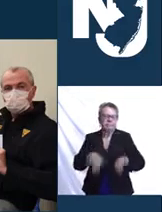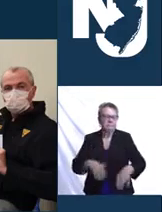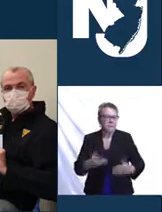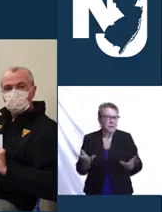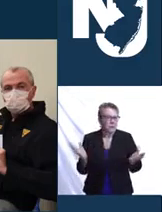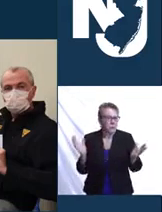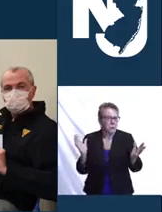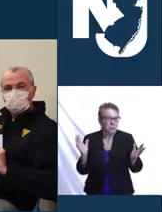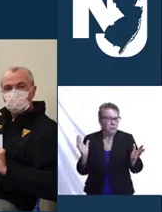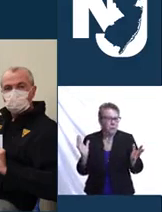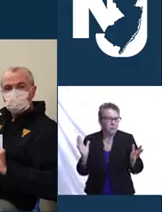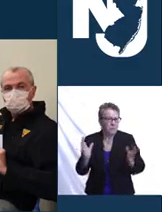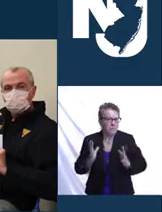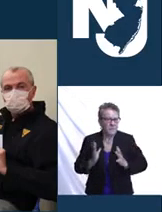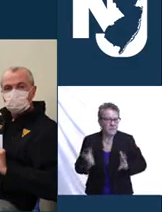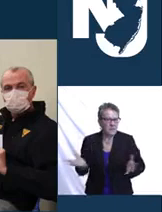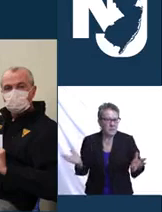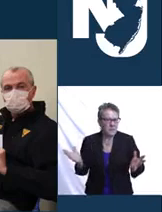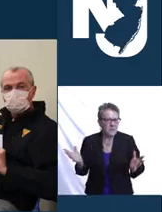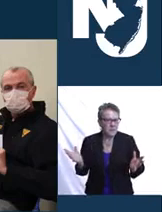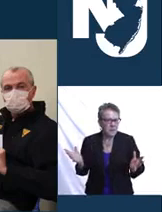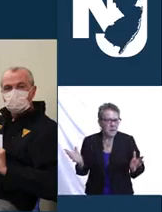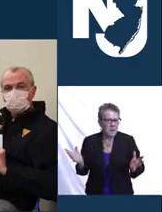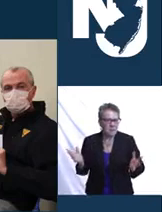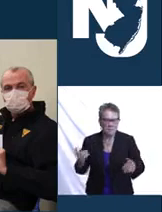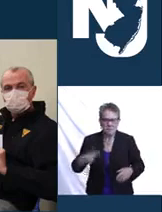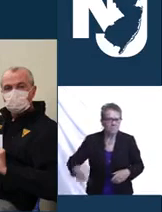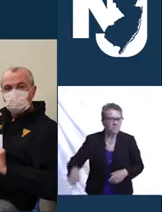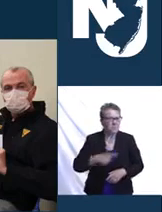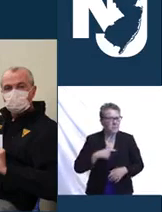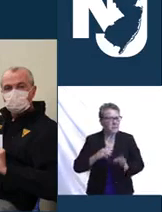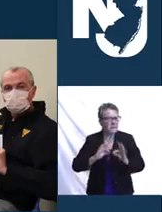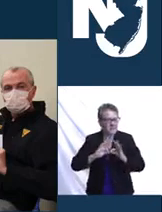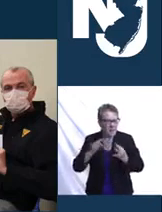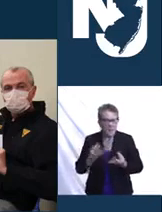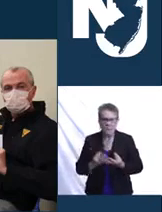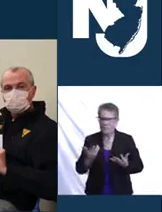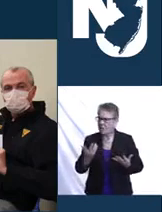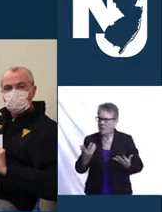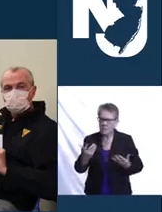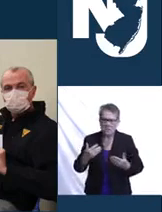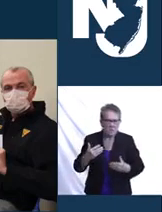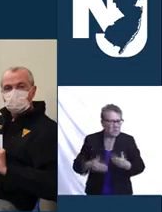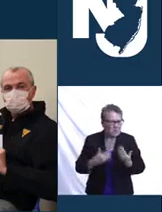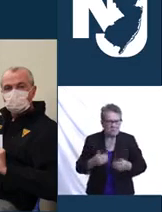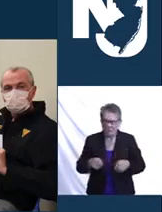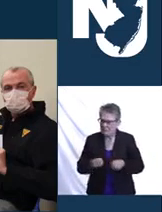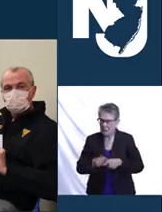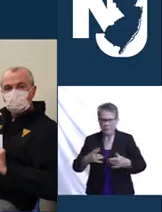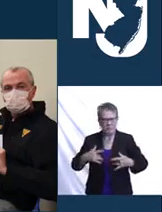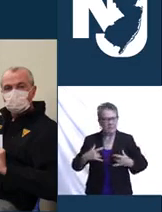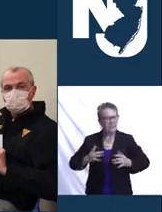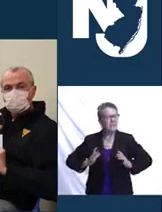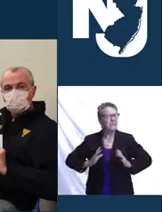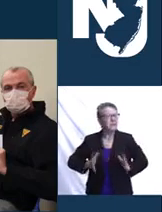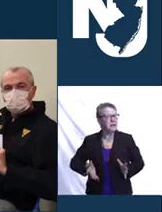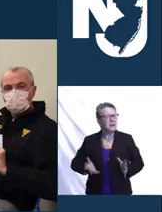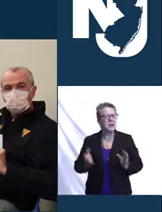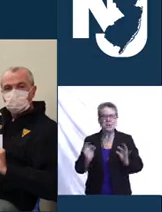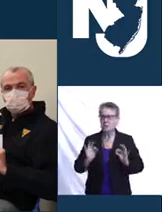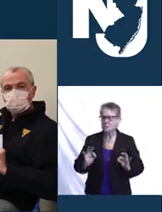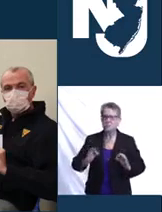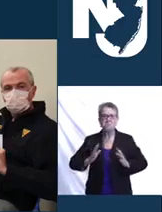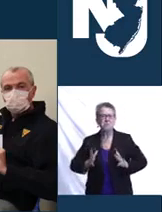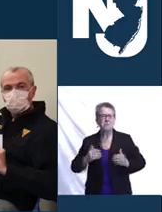on behalf of all 5 of us that other than a sore arm, we came through this with flying colors. Go out and get it,